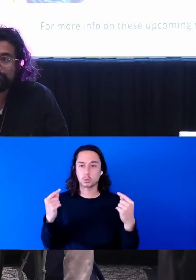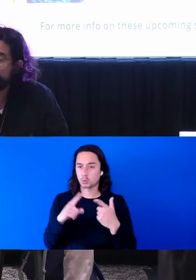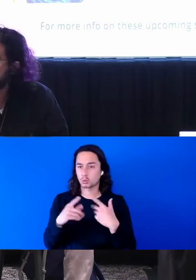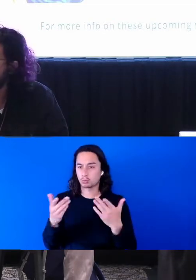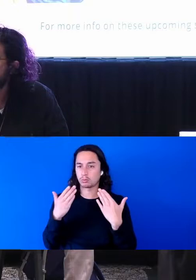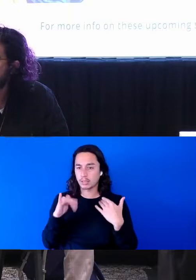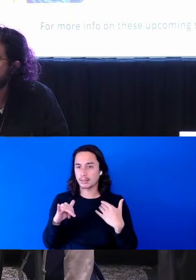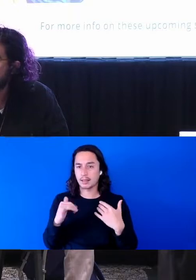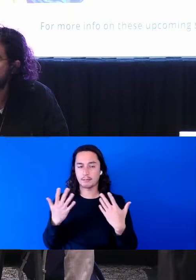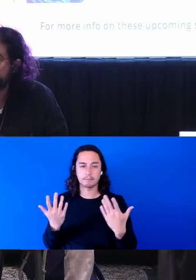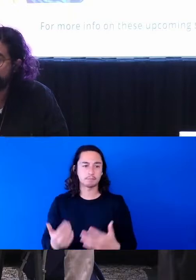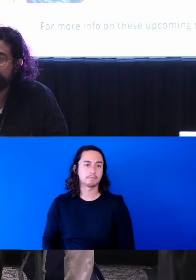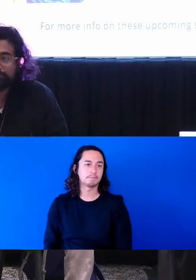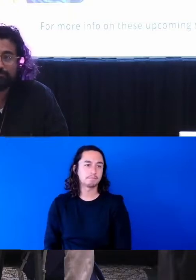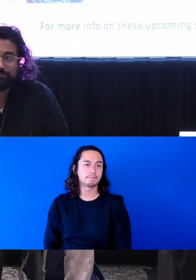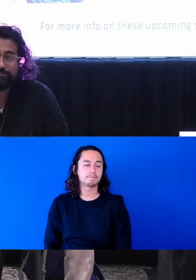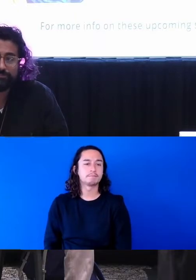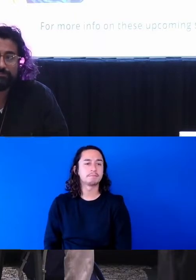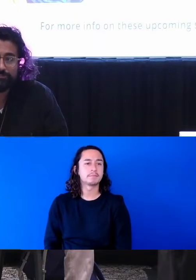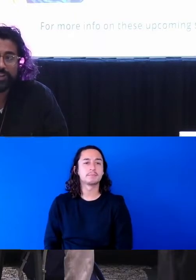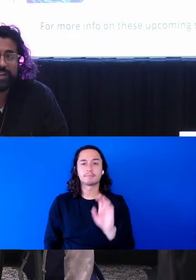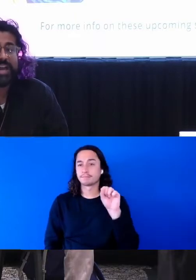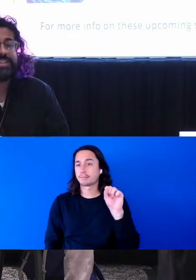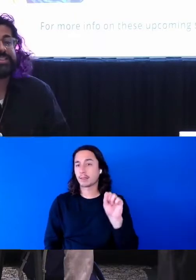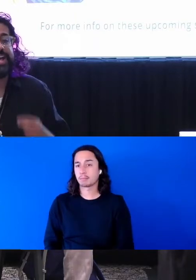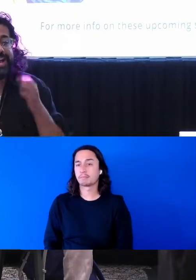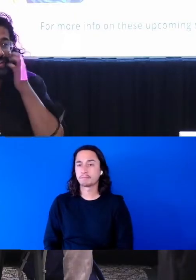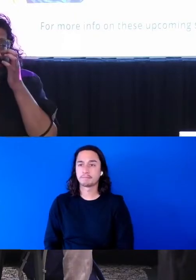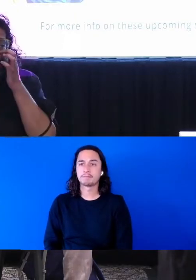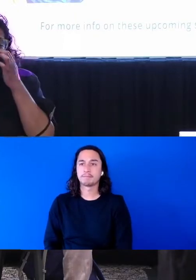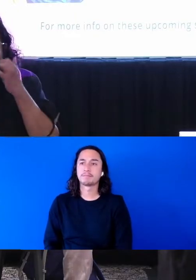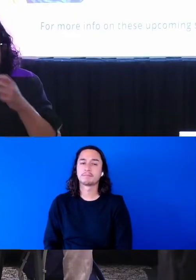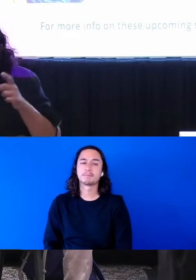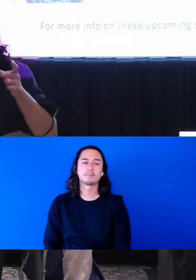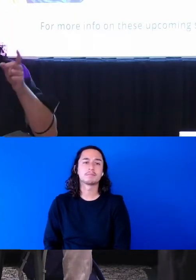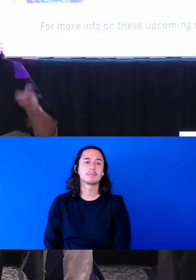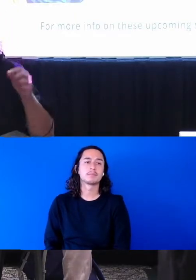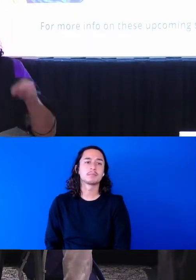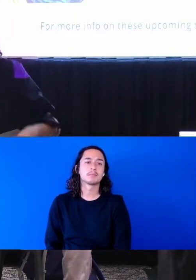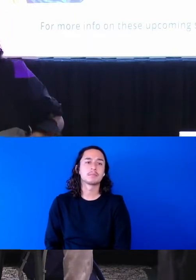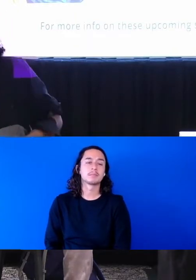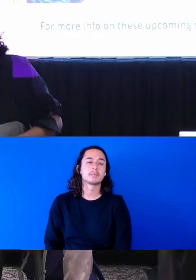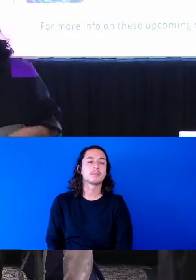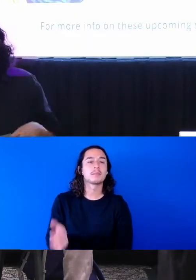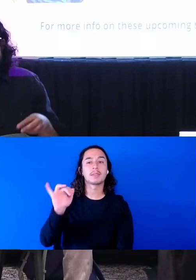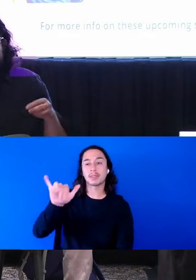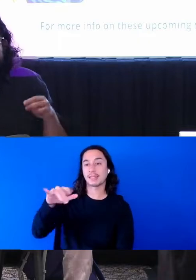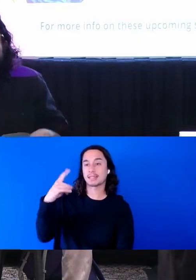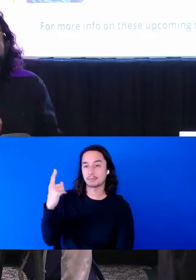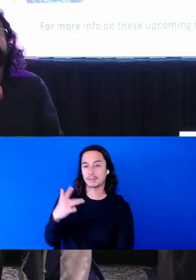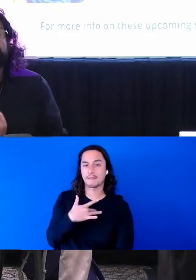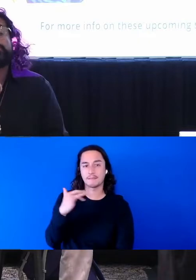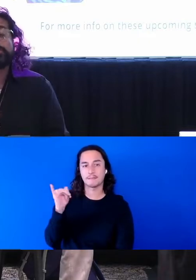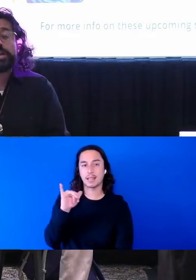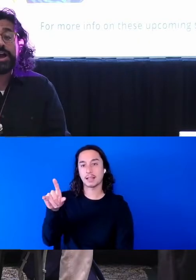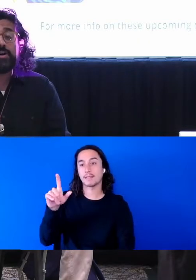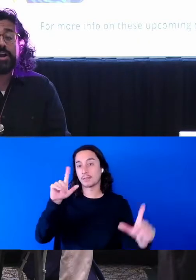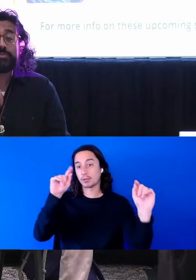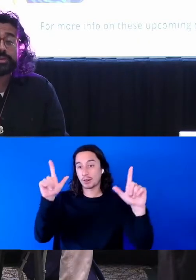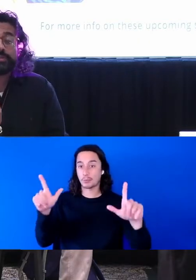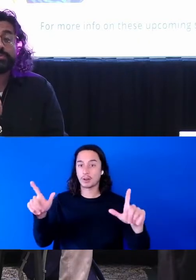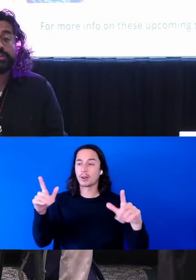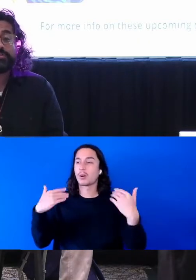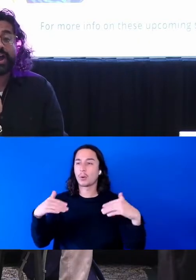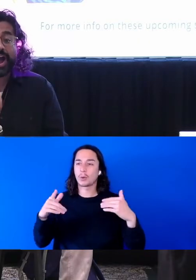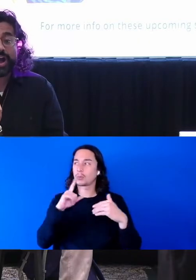in right outside the back door. That is something I feel like Kelly's straight work is really figuring